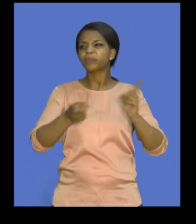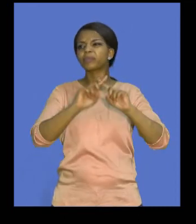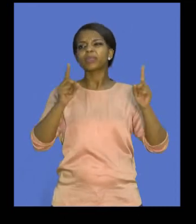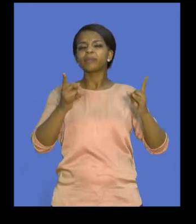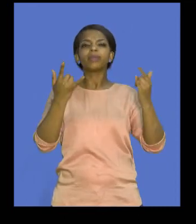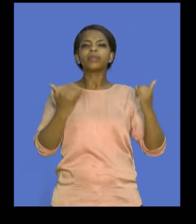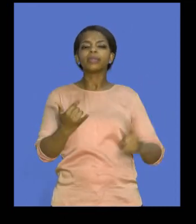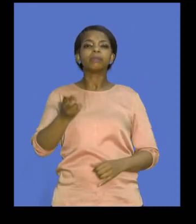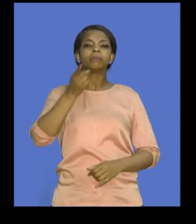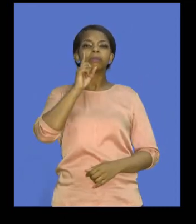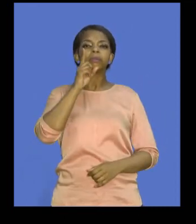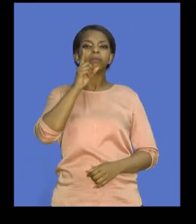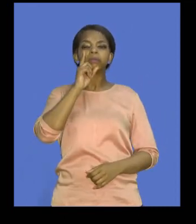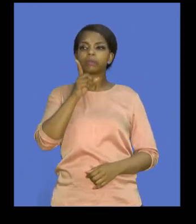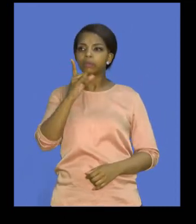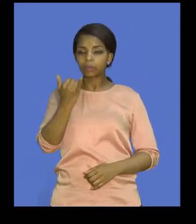slide, Q1